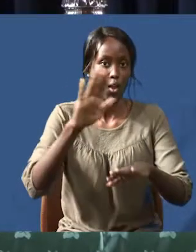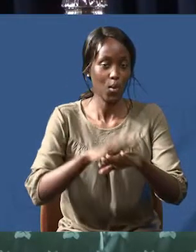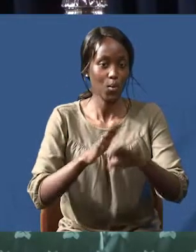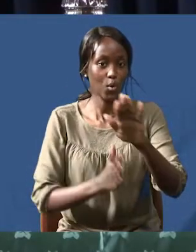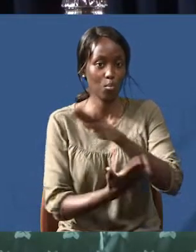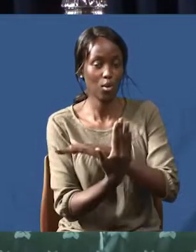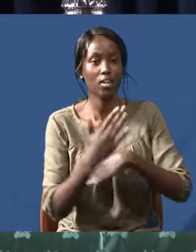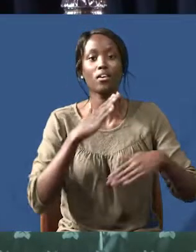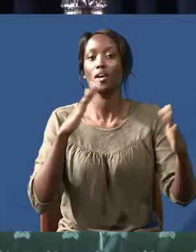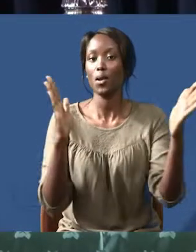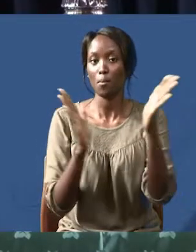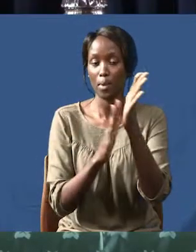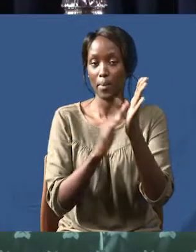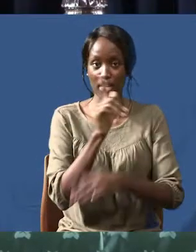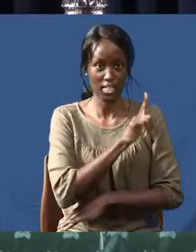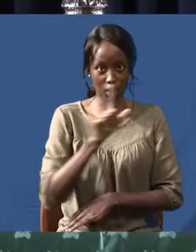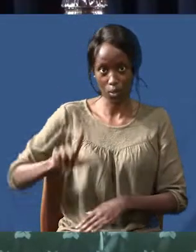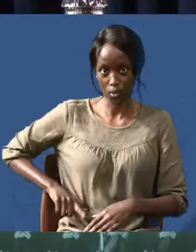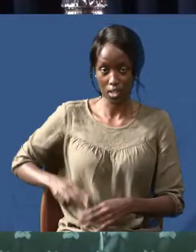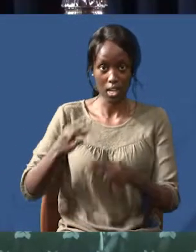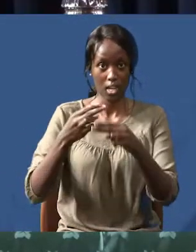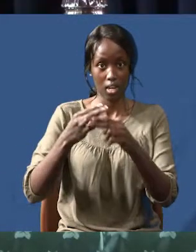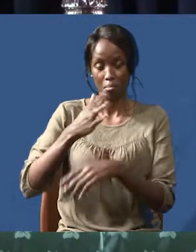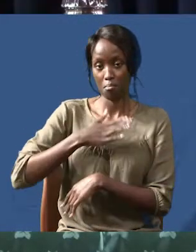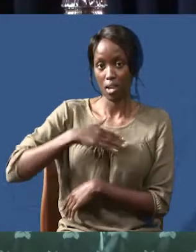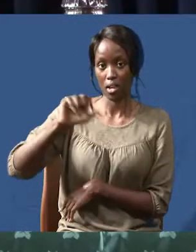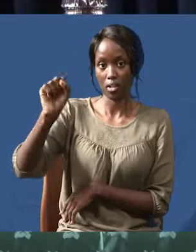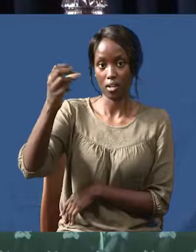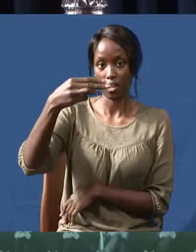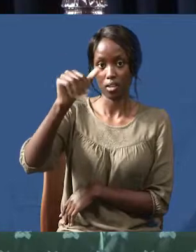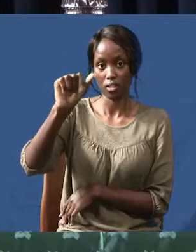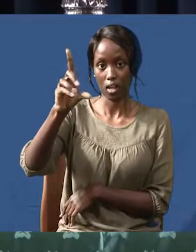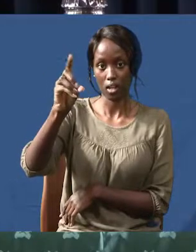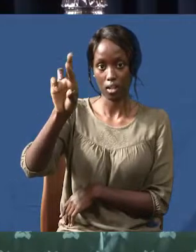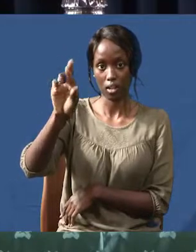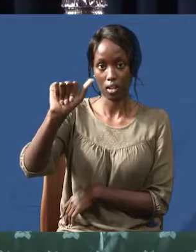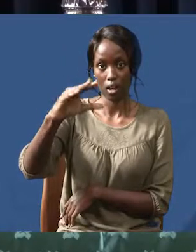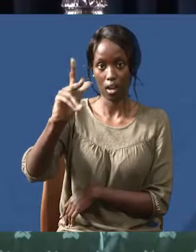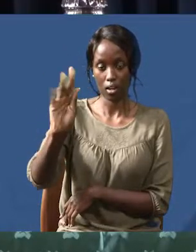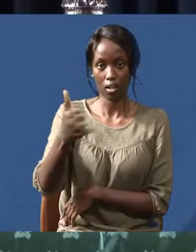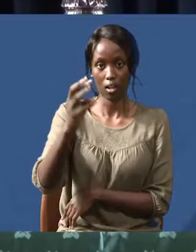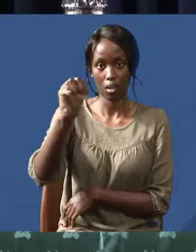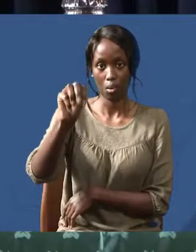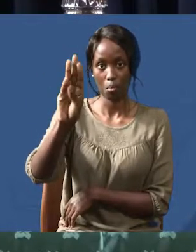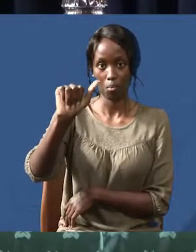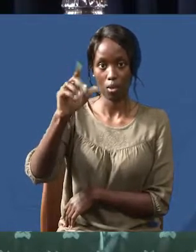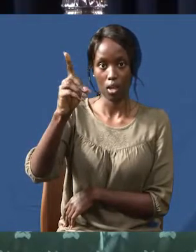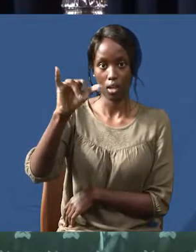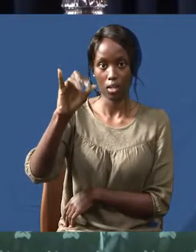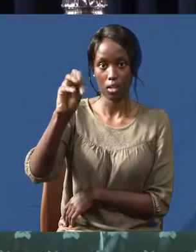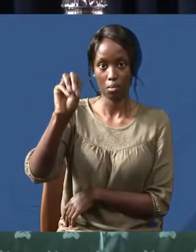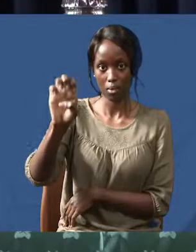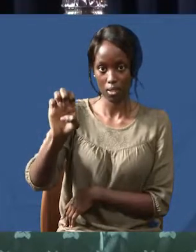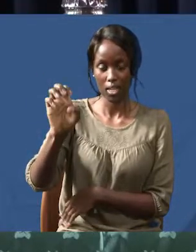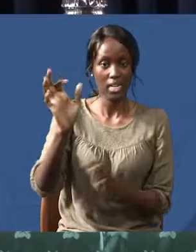morning and praise the Lord. My name is Shadrack MWADIME, and the Lord is master and savior in